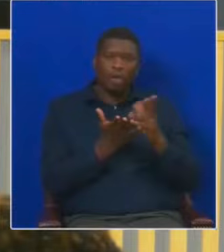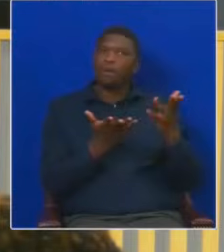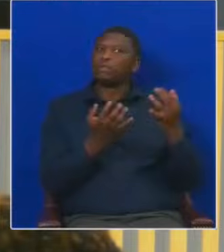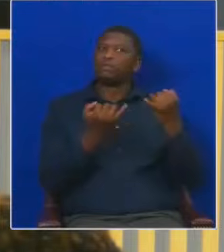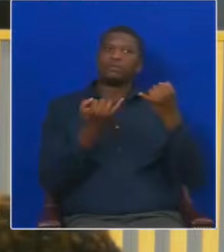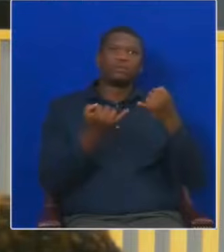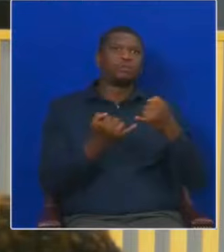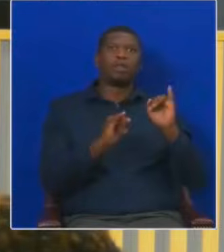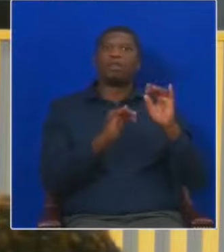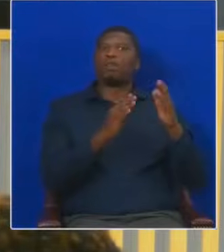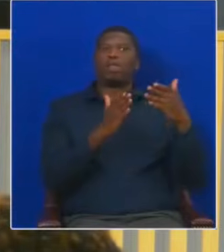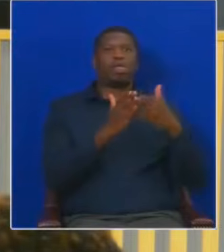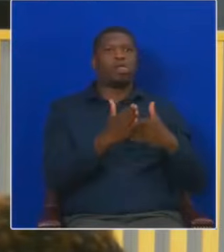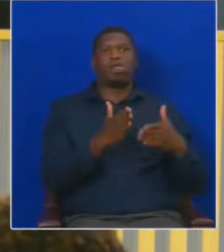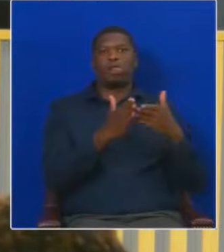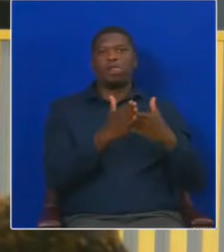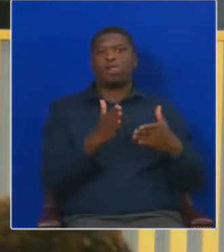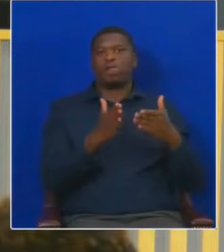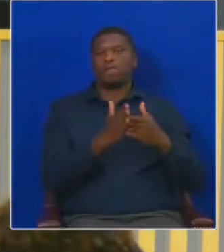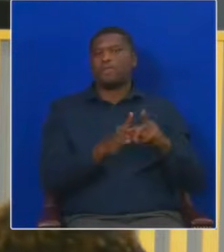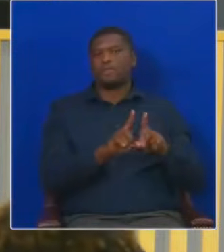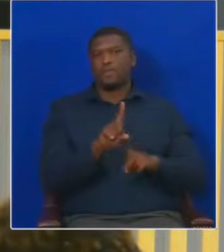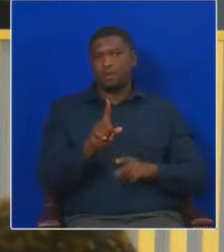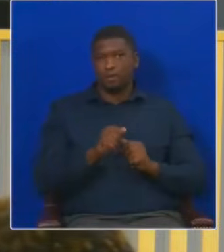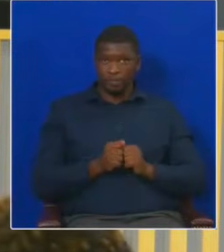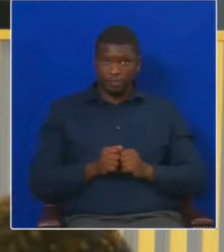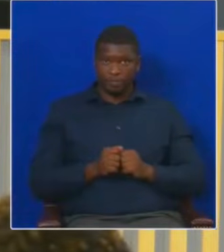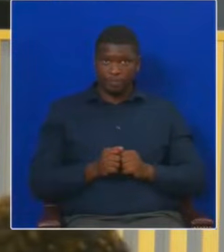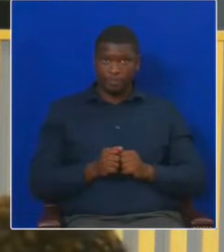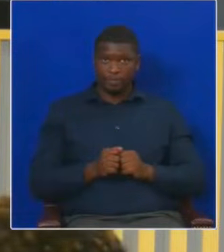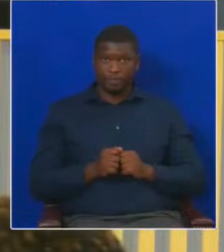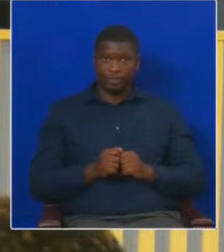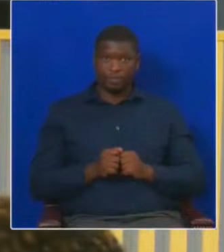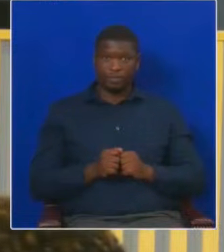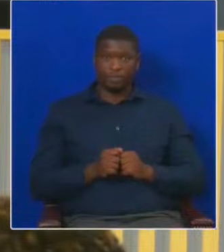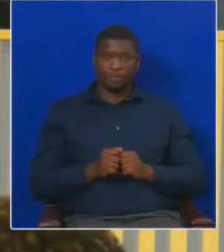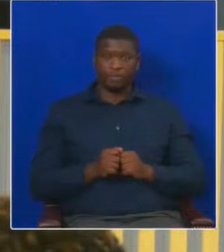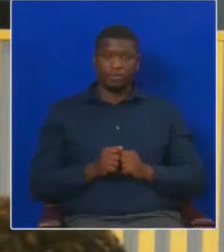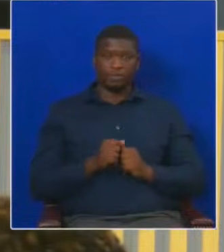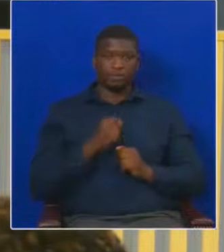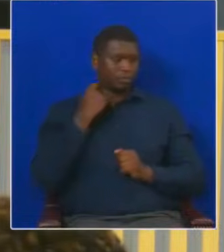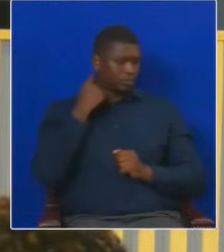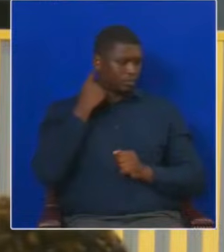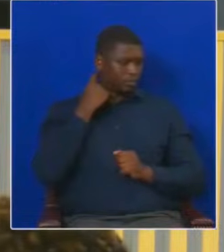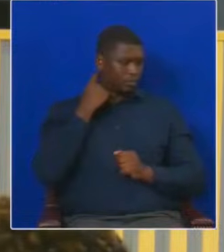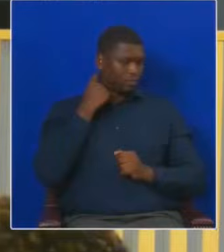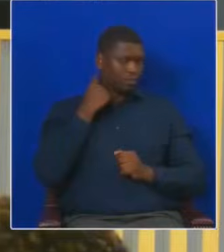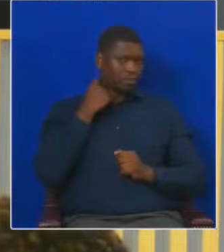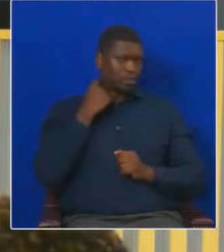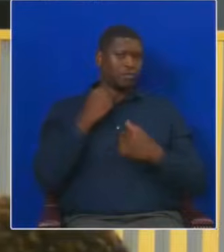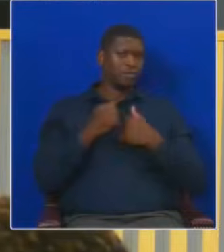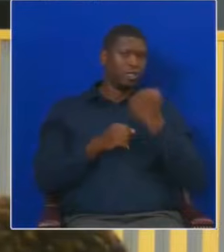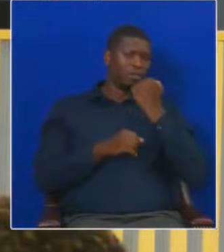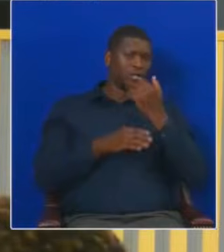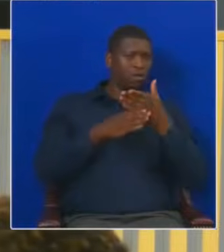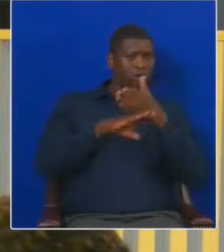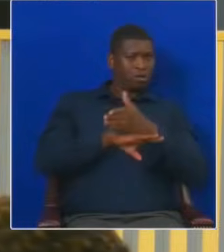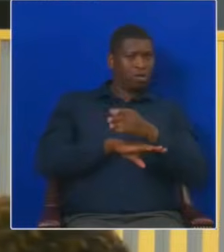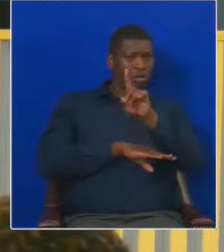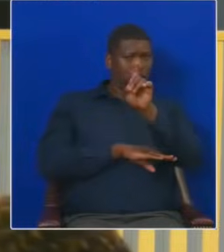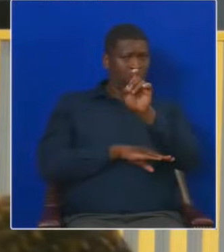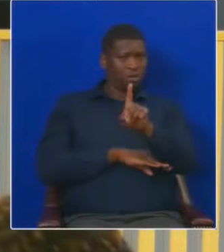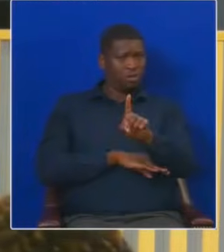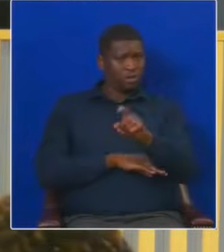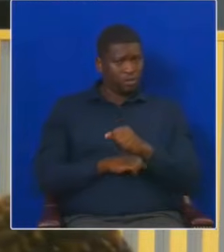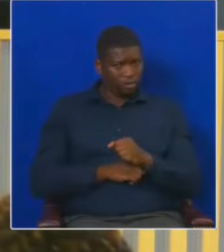downloaded. Then on the 12th of December, I returned. Just a minute,